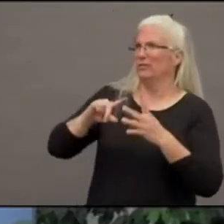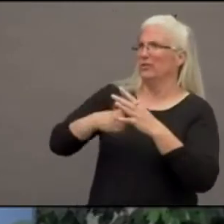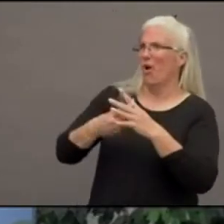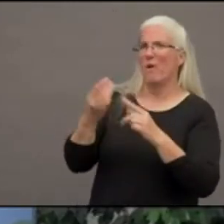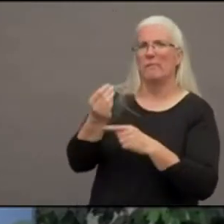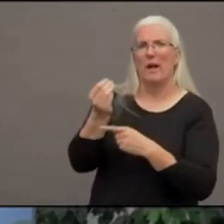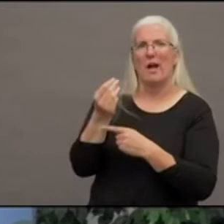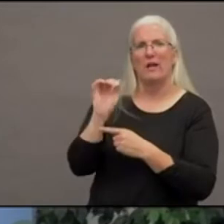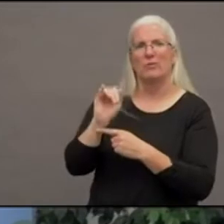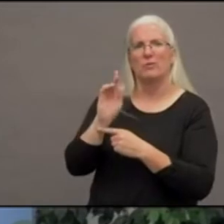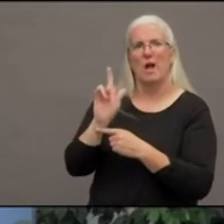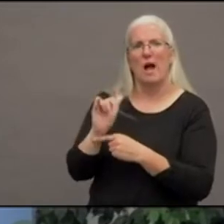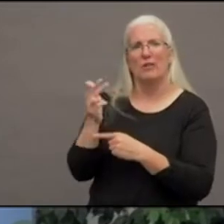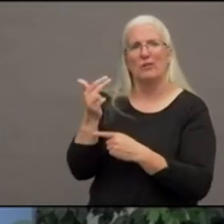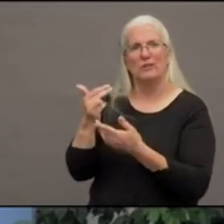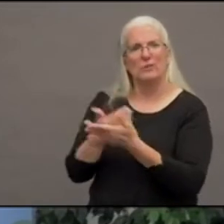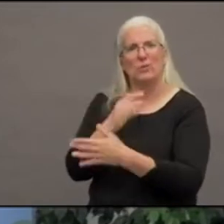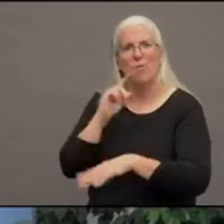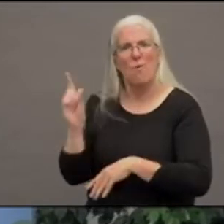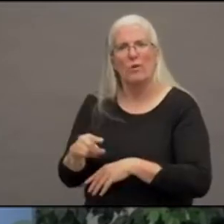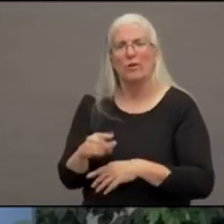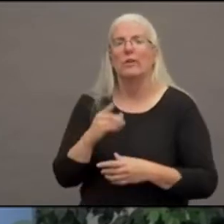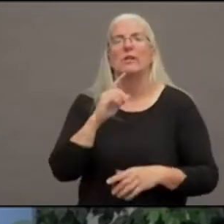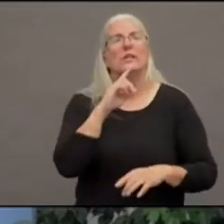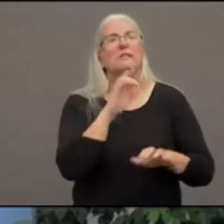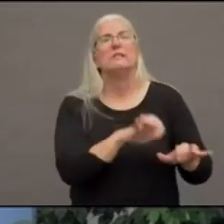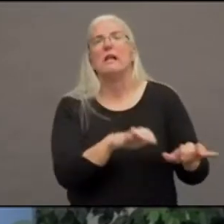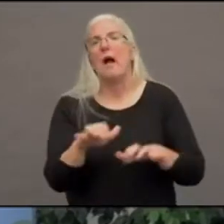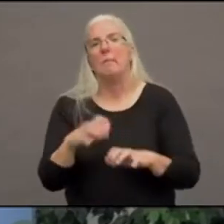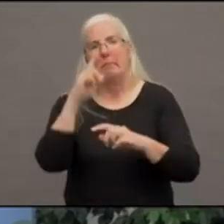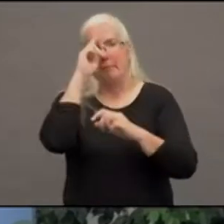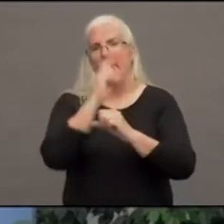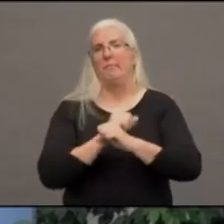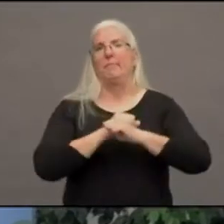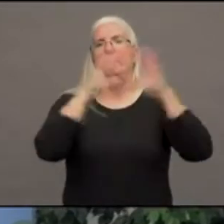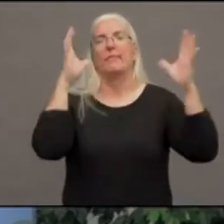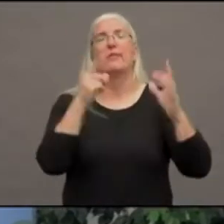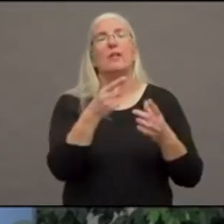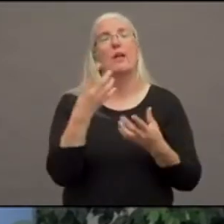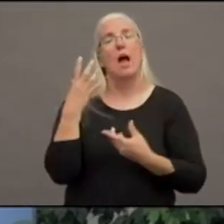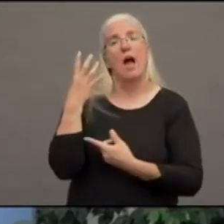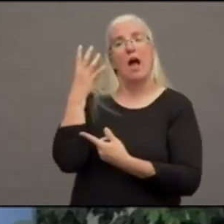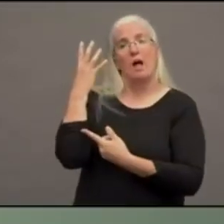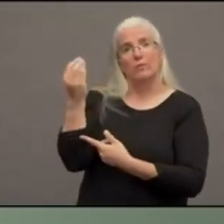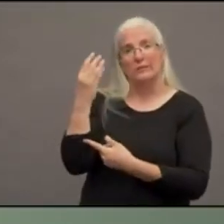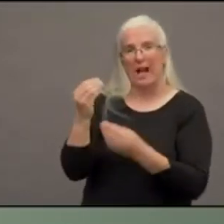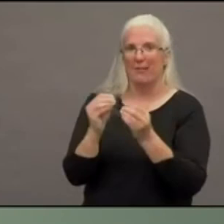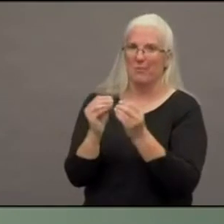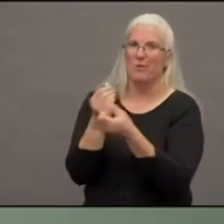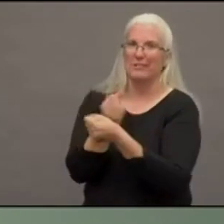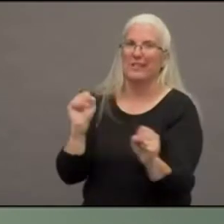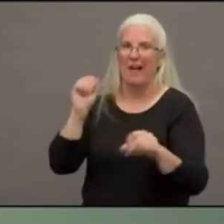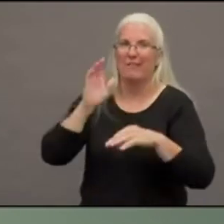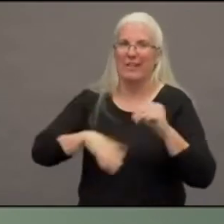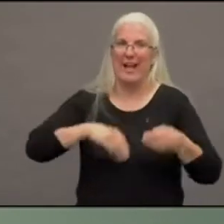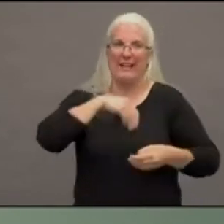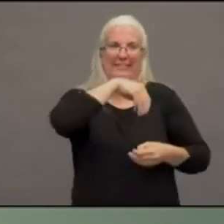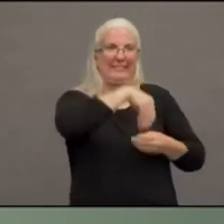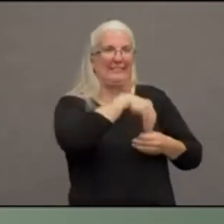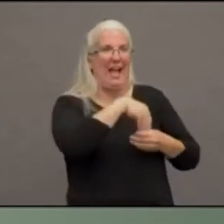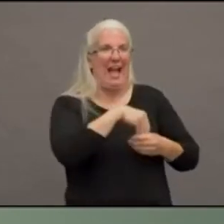actually the same basic principles. One is, outdoors is safer than indoors.